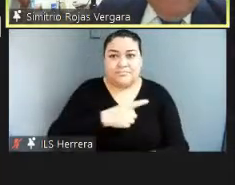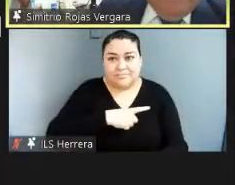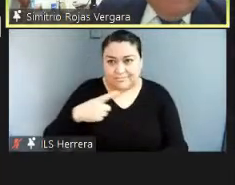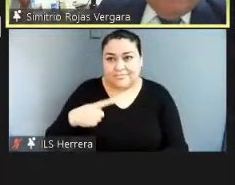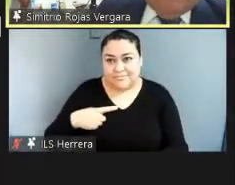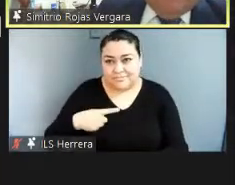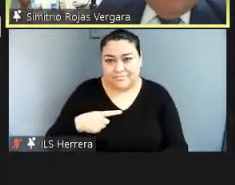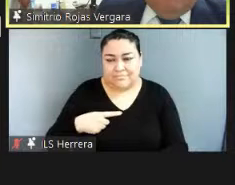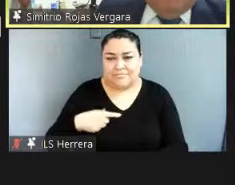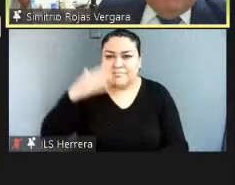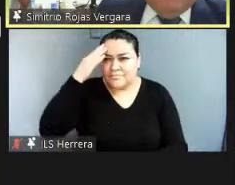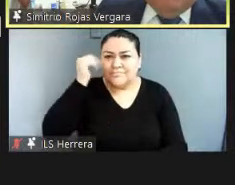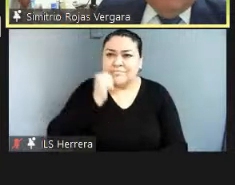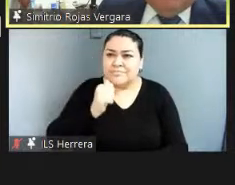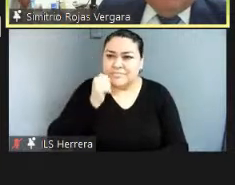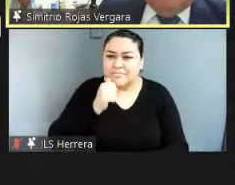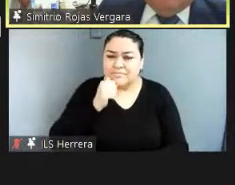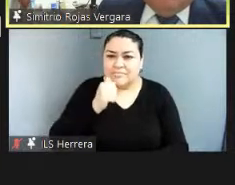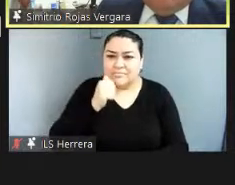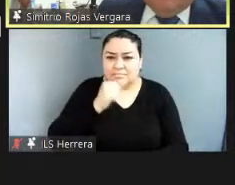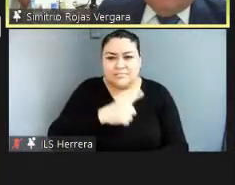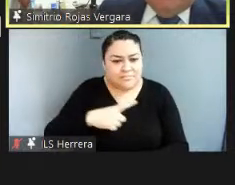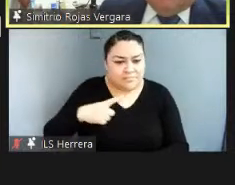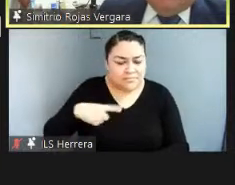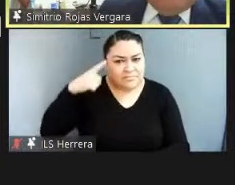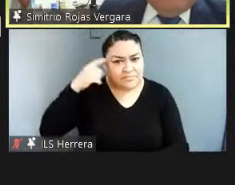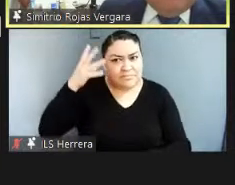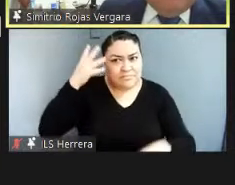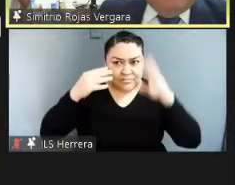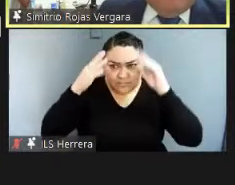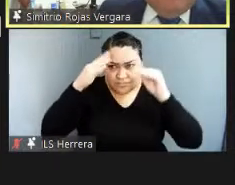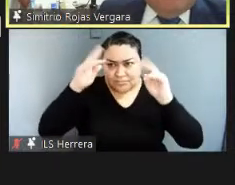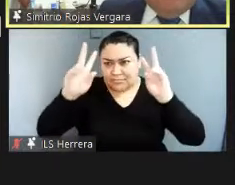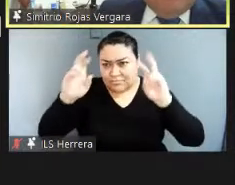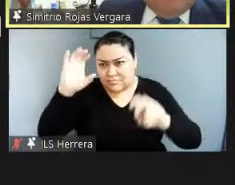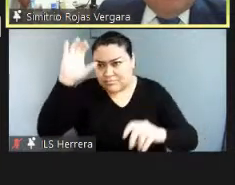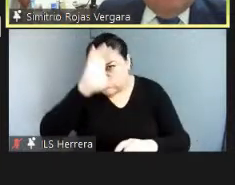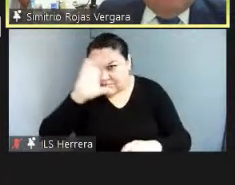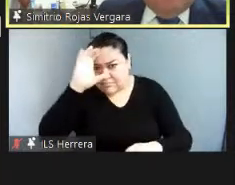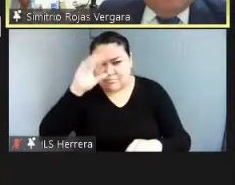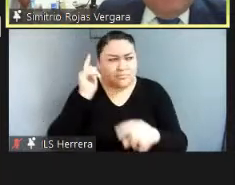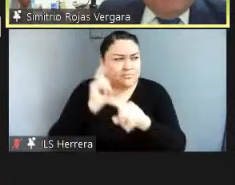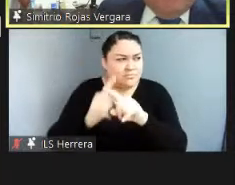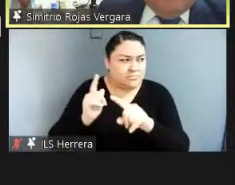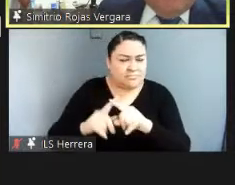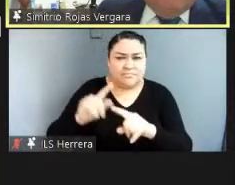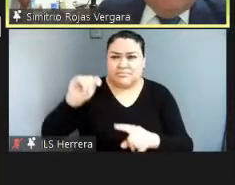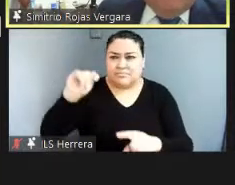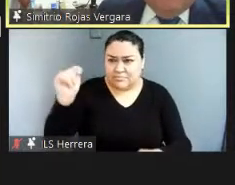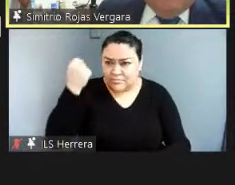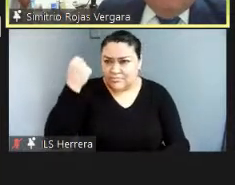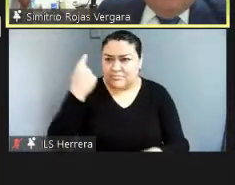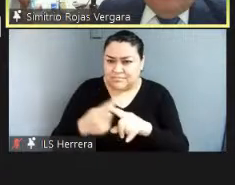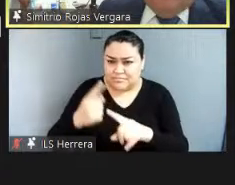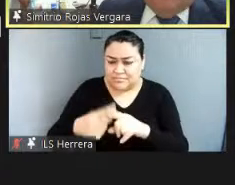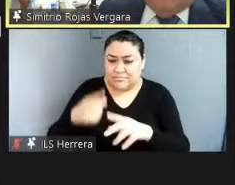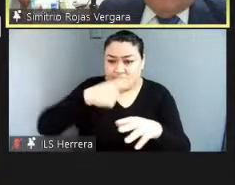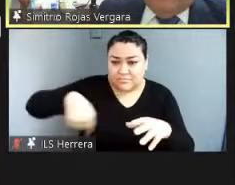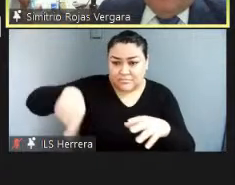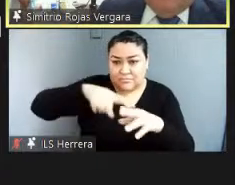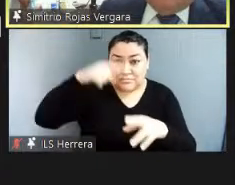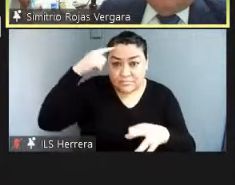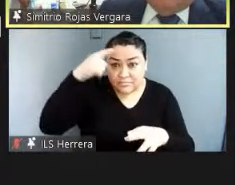professional ethics and values. They need to be permanently updated in topics around science, techniques,